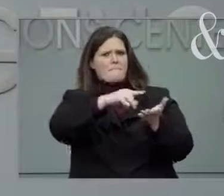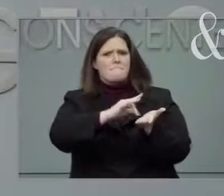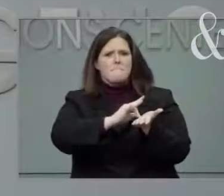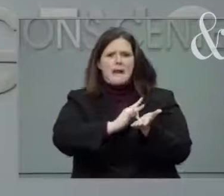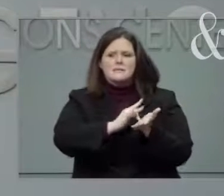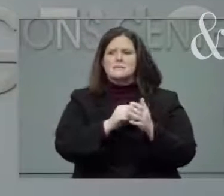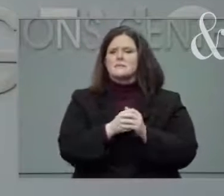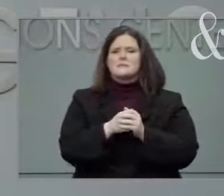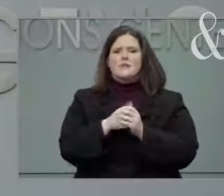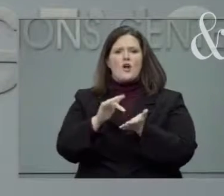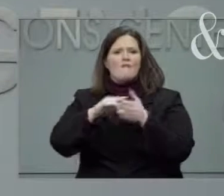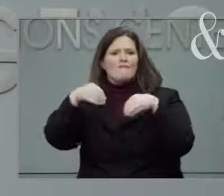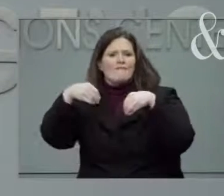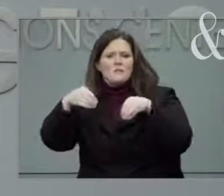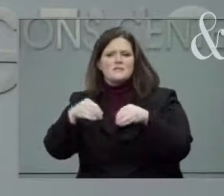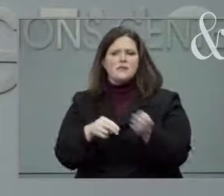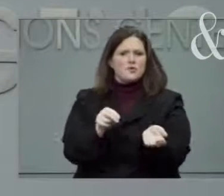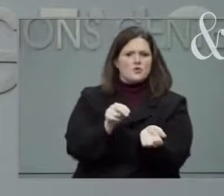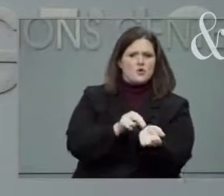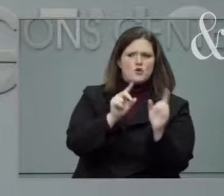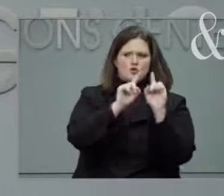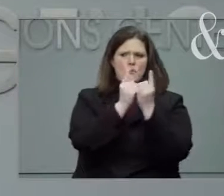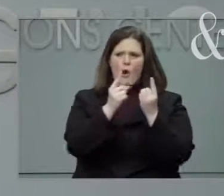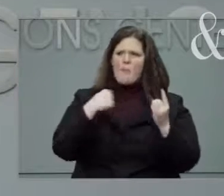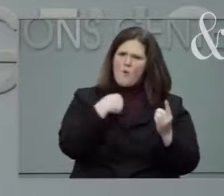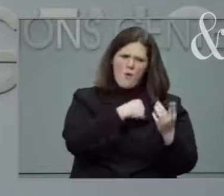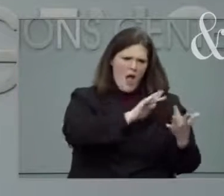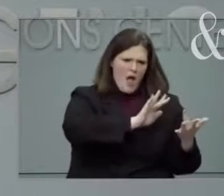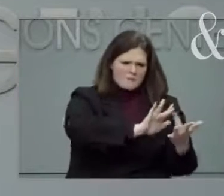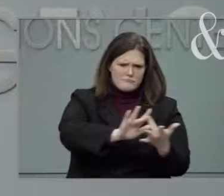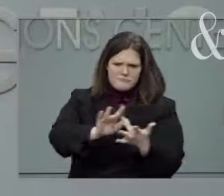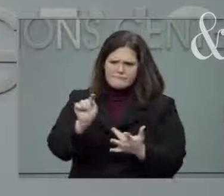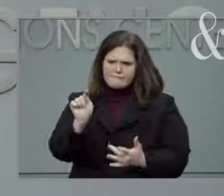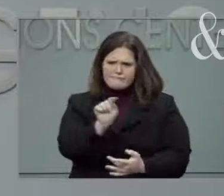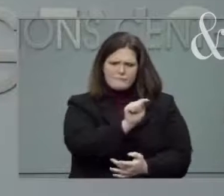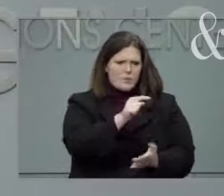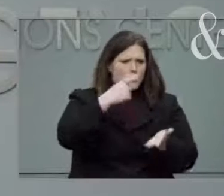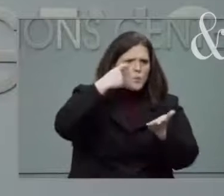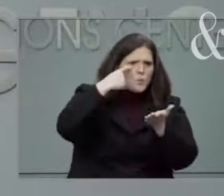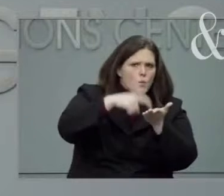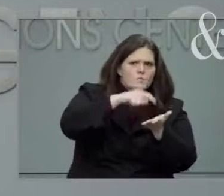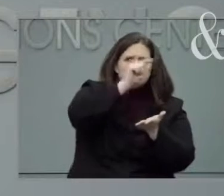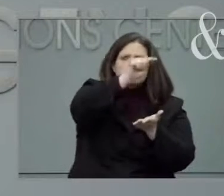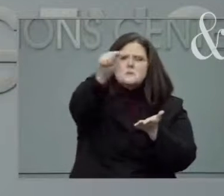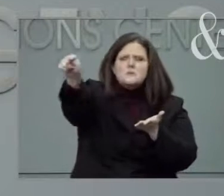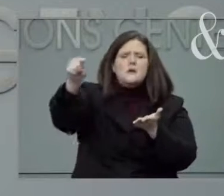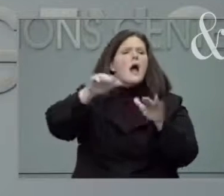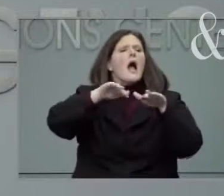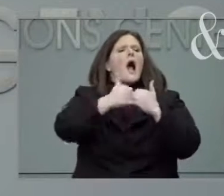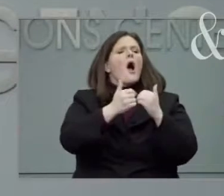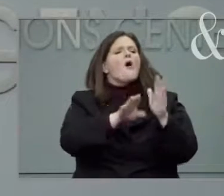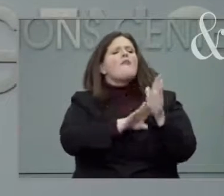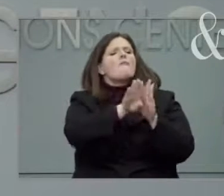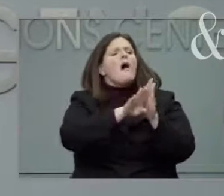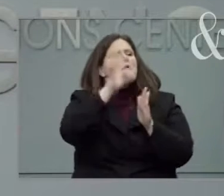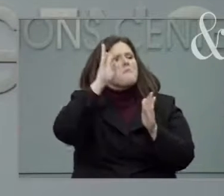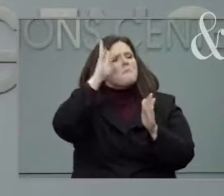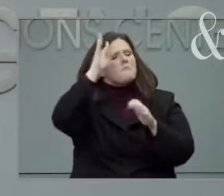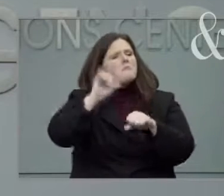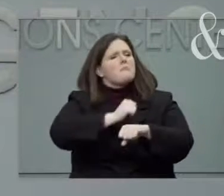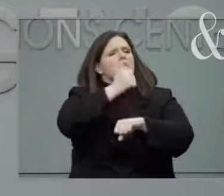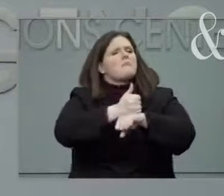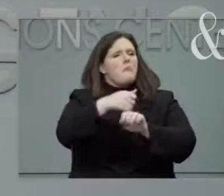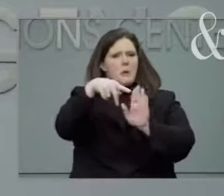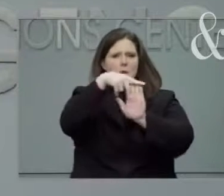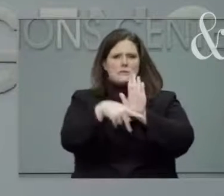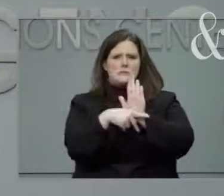us to develop a process for anyone who was having egregious violations of these prioritization protocols. So we do have a process